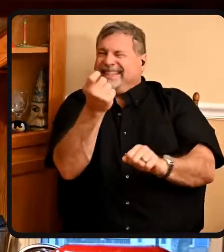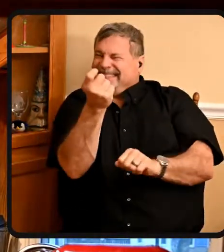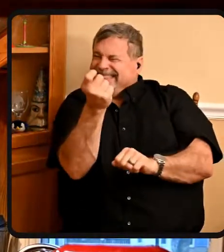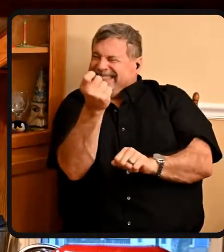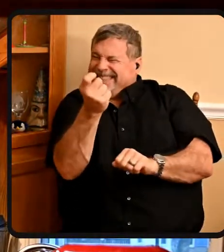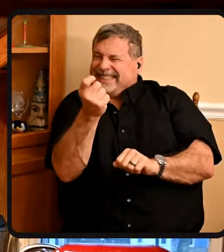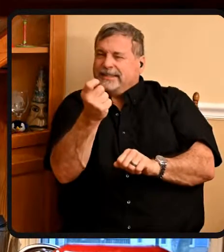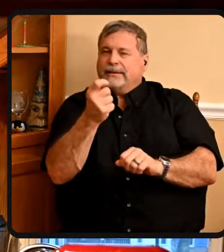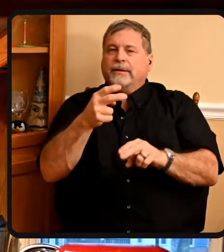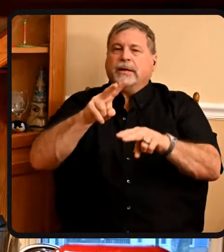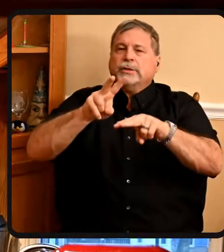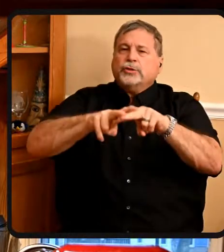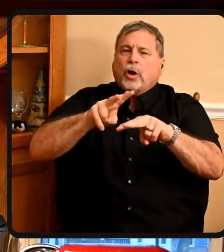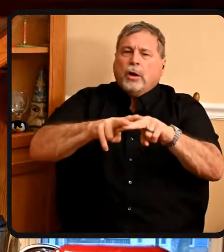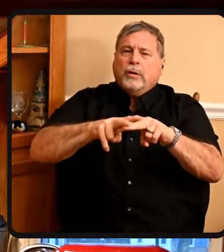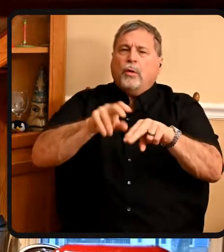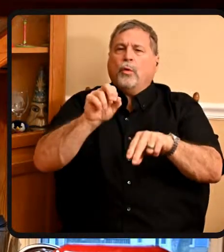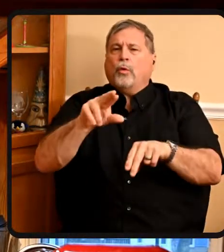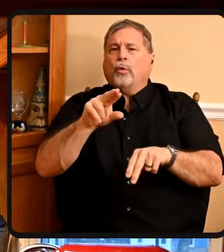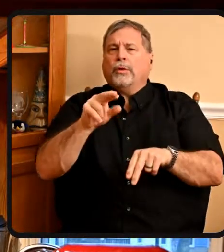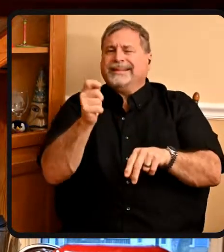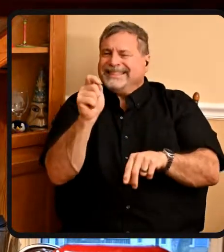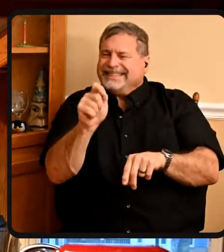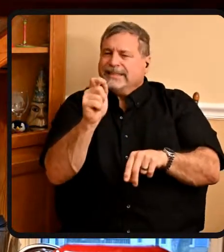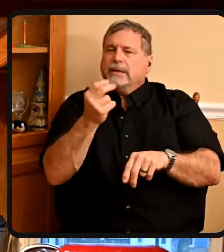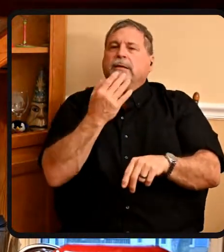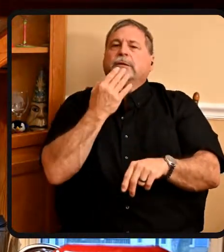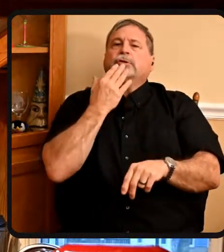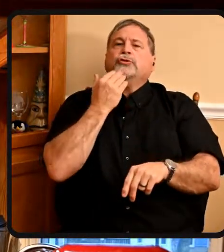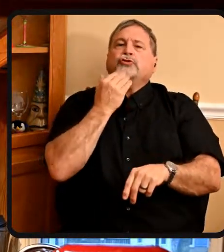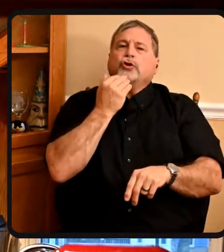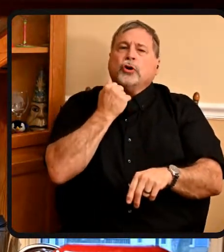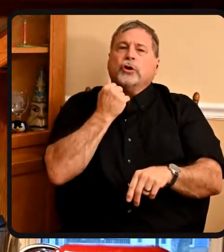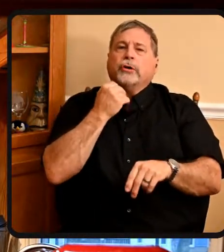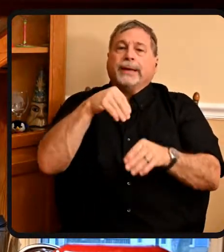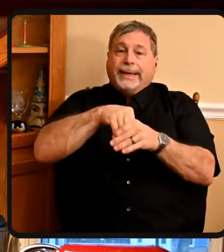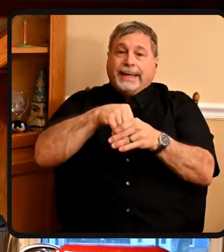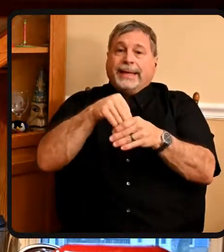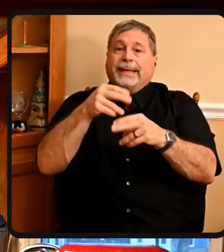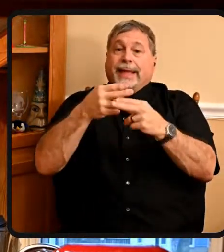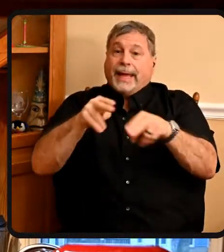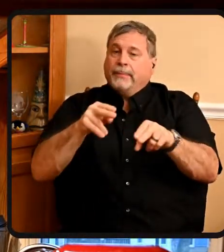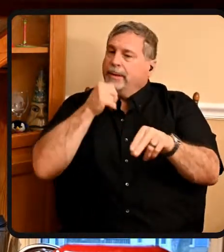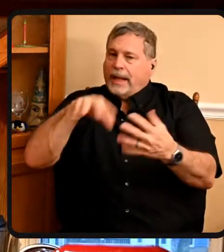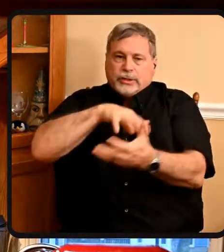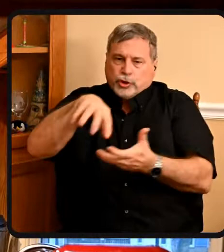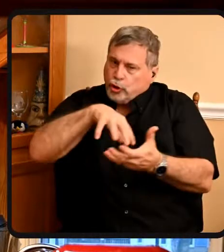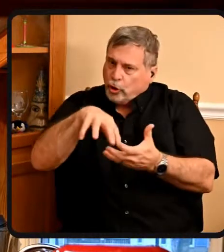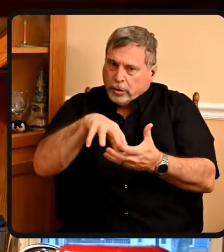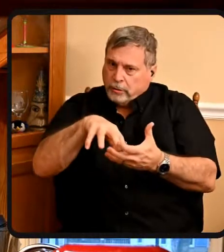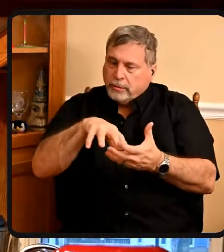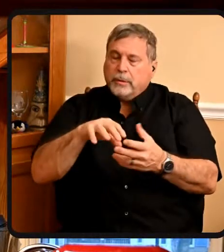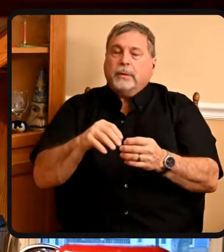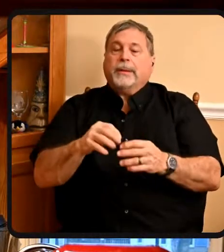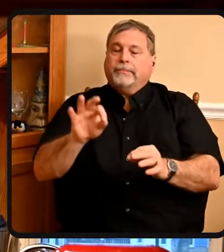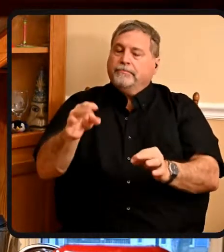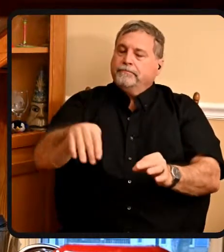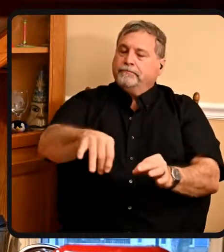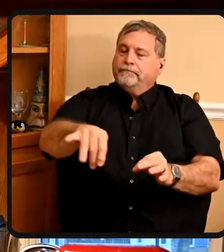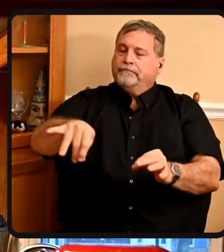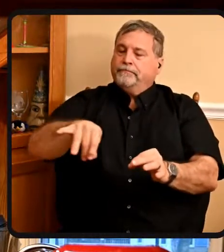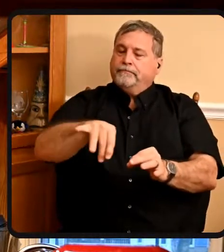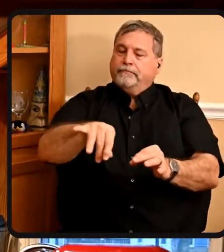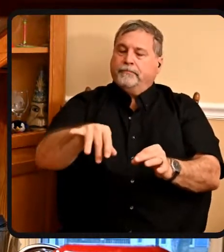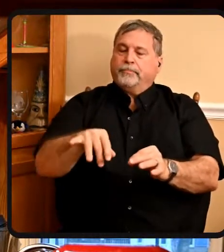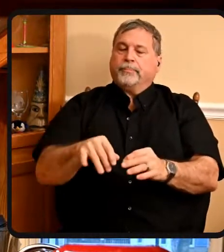can put just a touch of salt or a touch of sugar into the egg. You're not stirring it up, but it'll